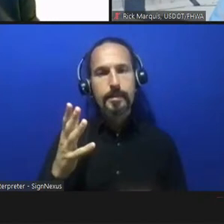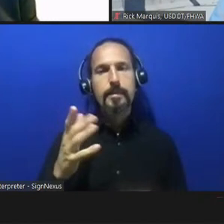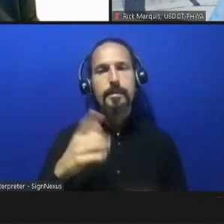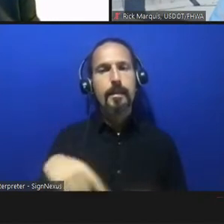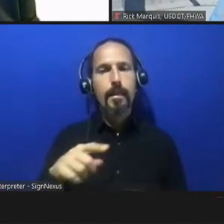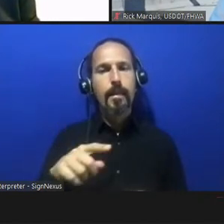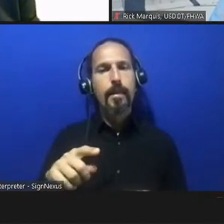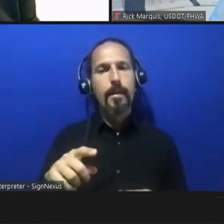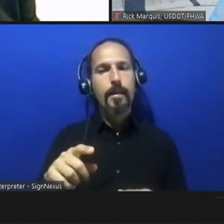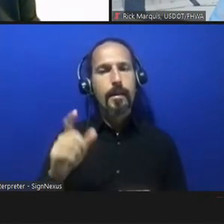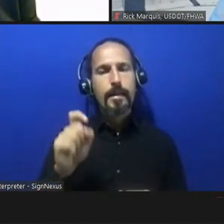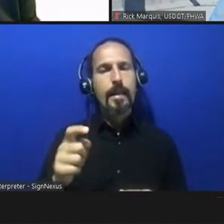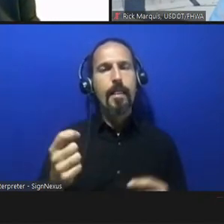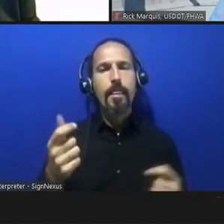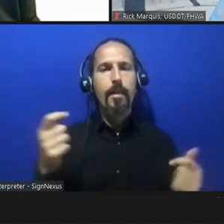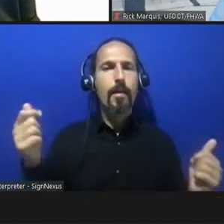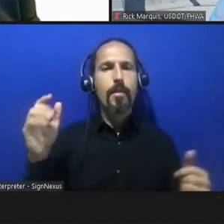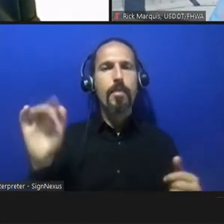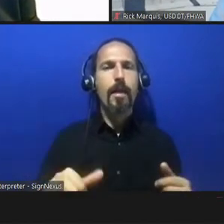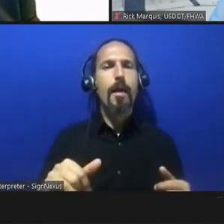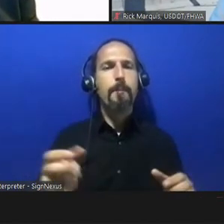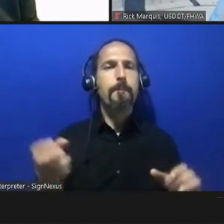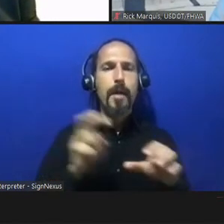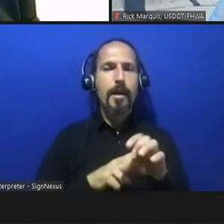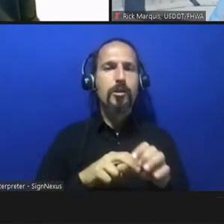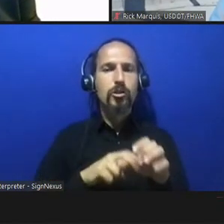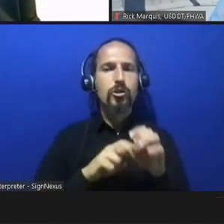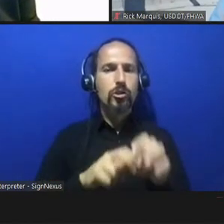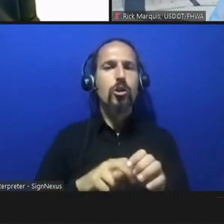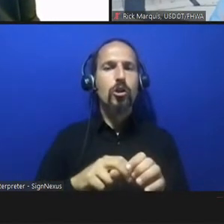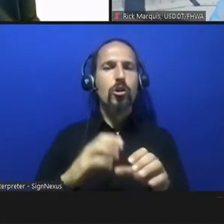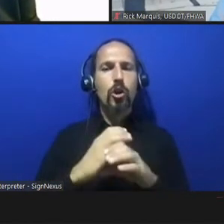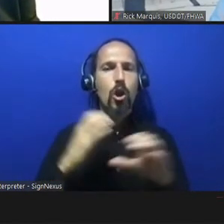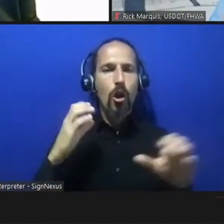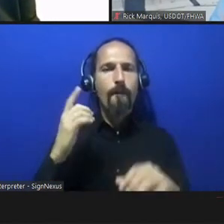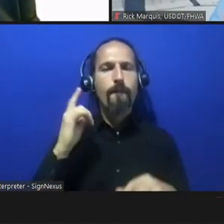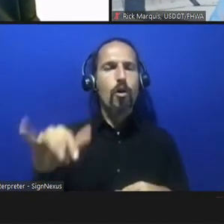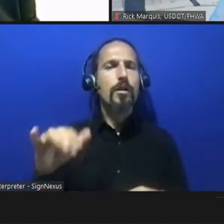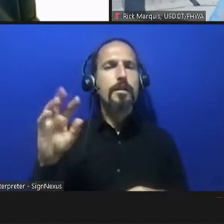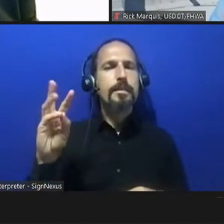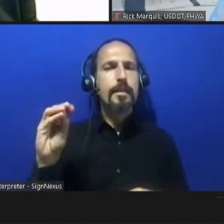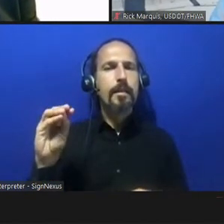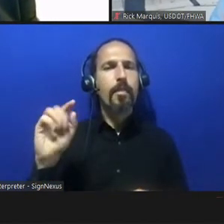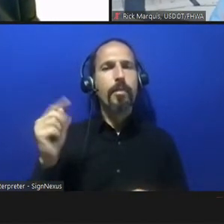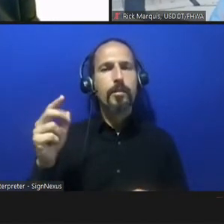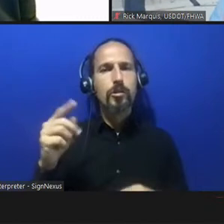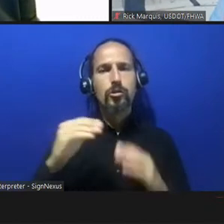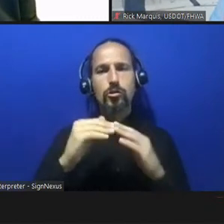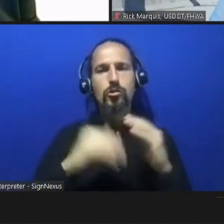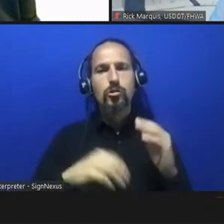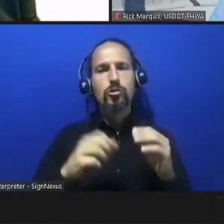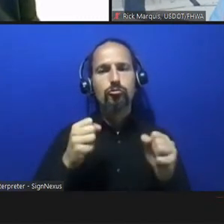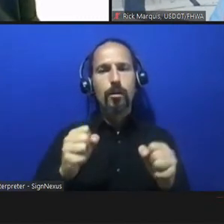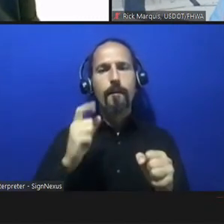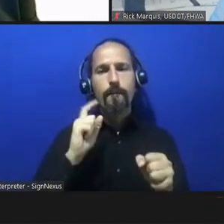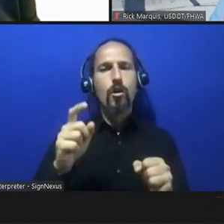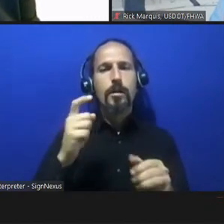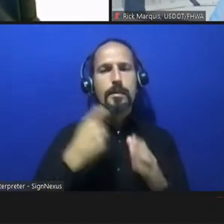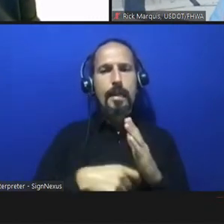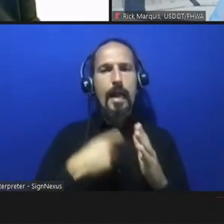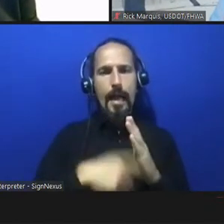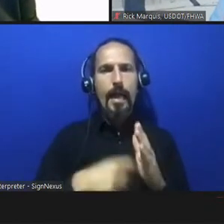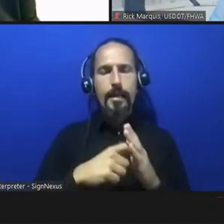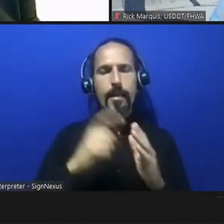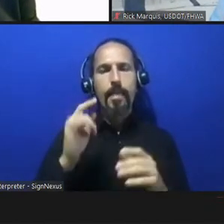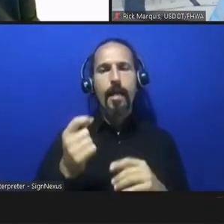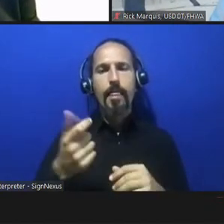their heads and need to eliminate passenger cars in manhattan mostly south of 60th street by imposing a tax on entry that effectively